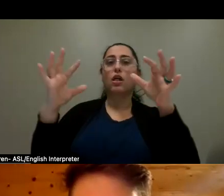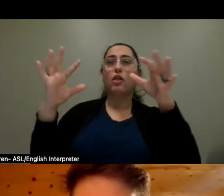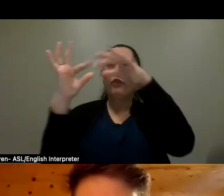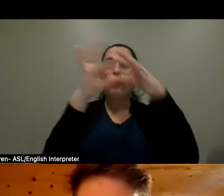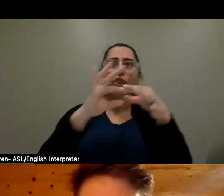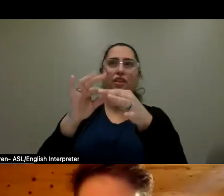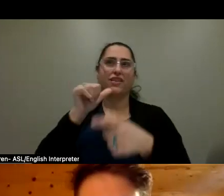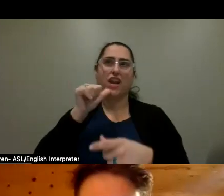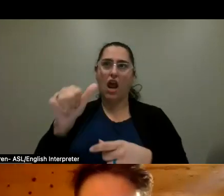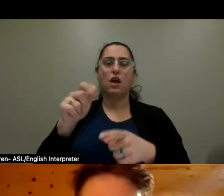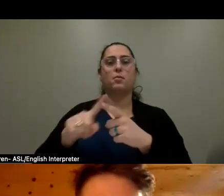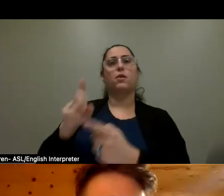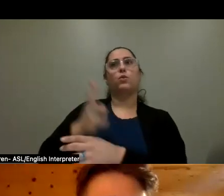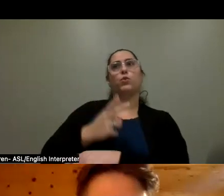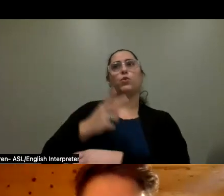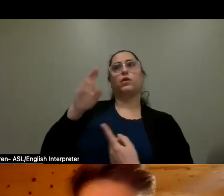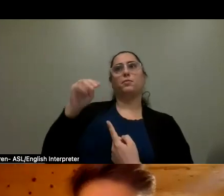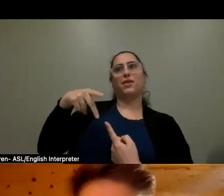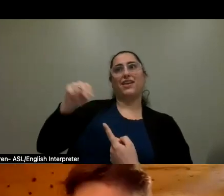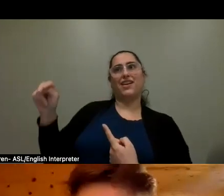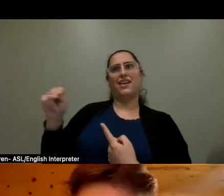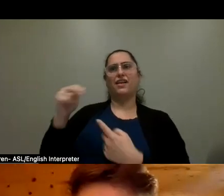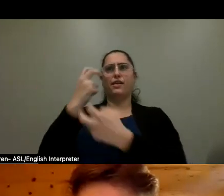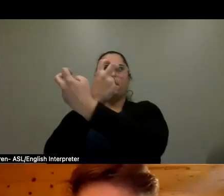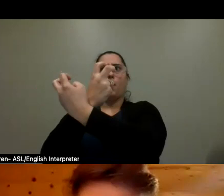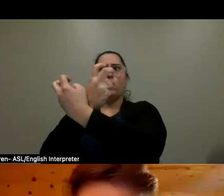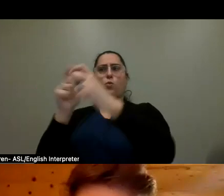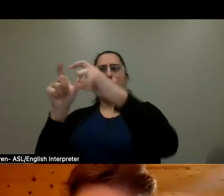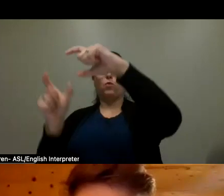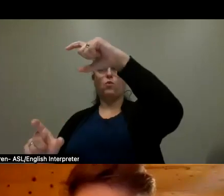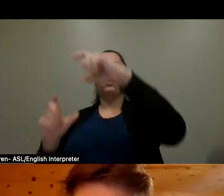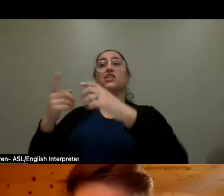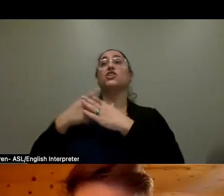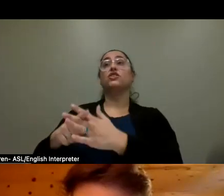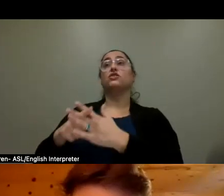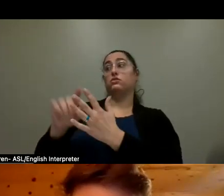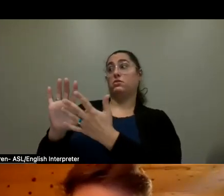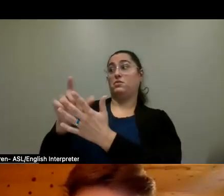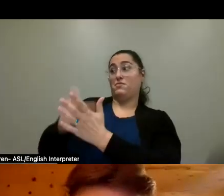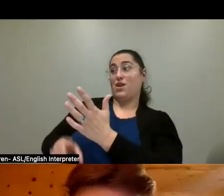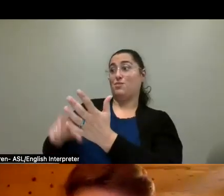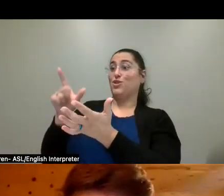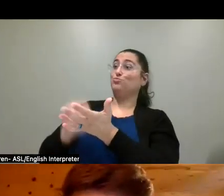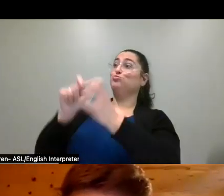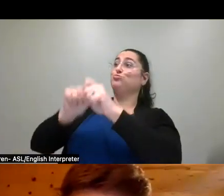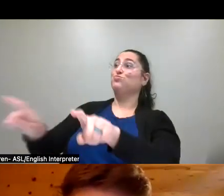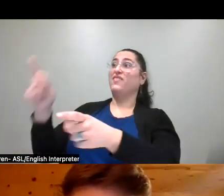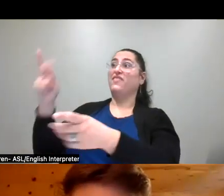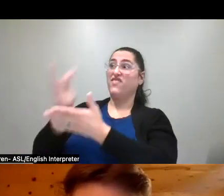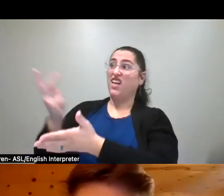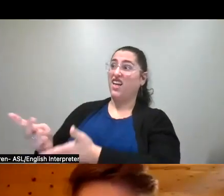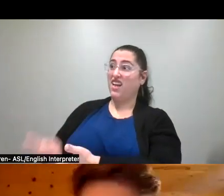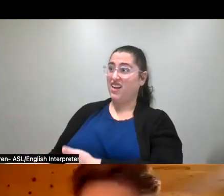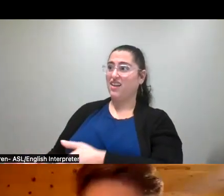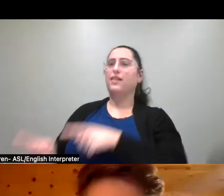ProteinMPNN, quite similar backbones that failed initially from earlier papers, now give really nice crystal structures that